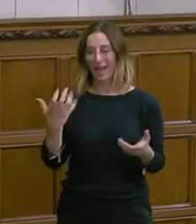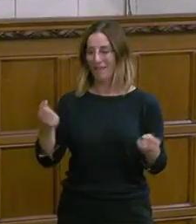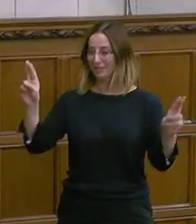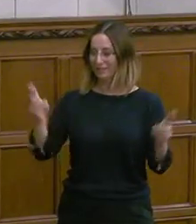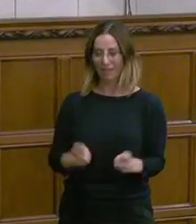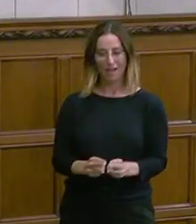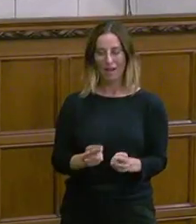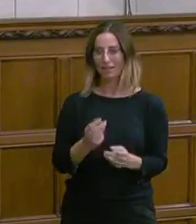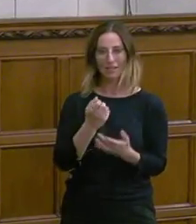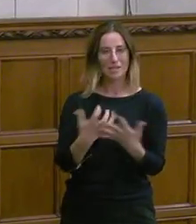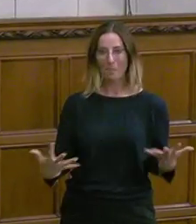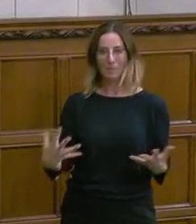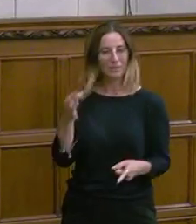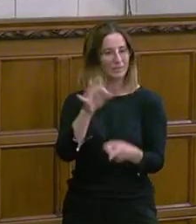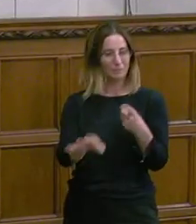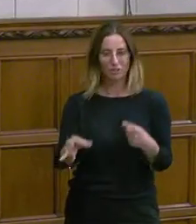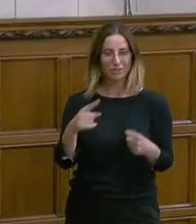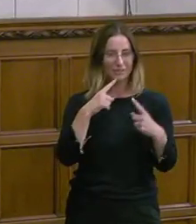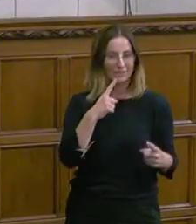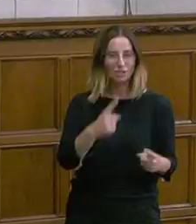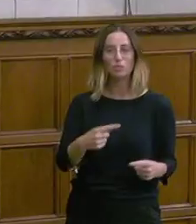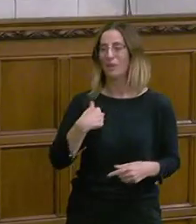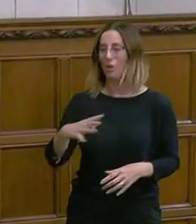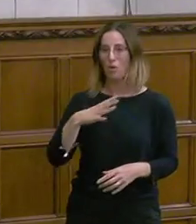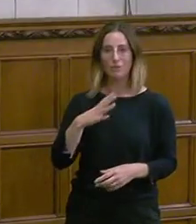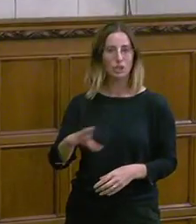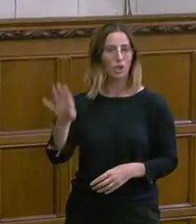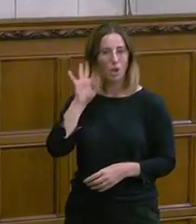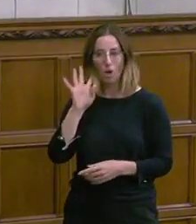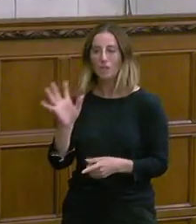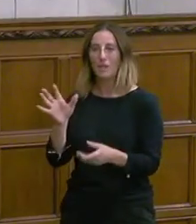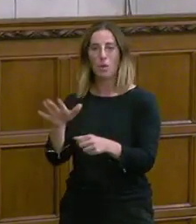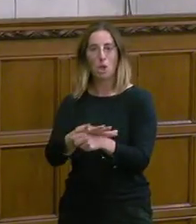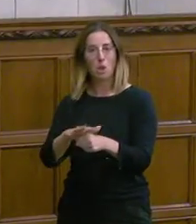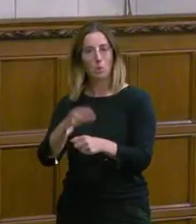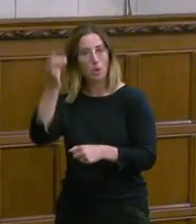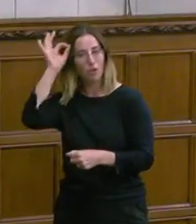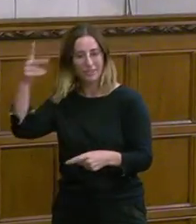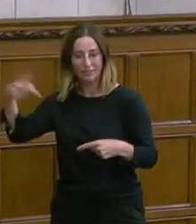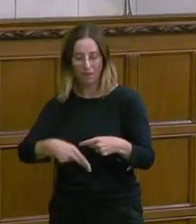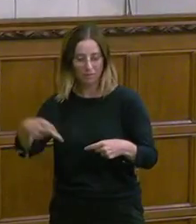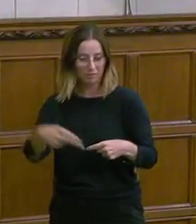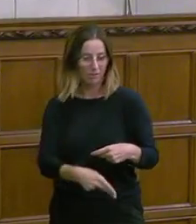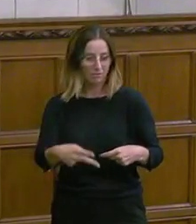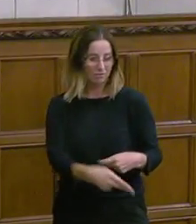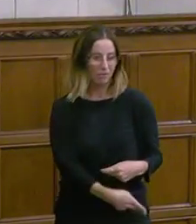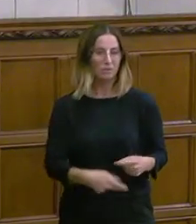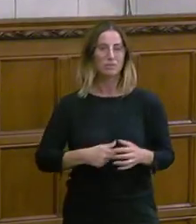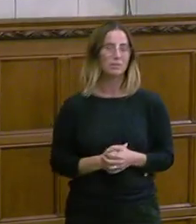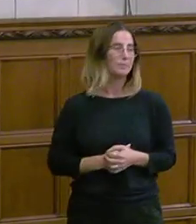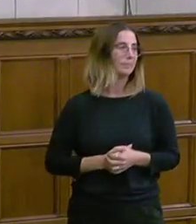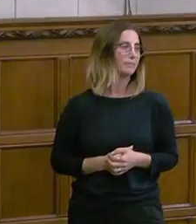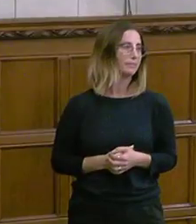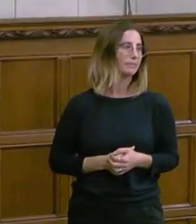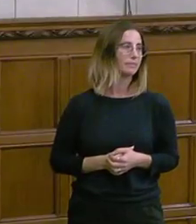we've already heard about the constraints on local authorities and funding services. Now, indeed, there is a clear attainment gap for